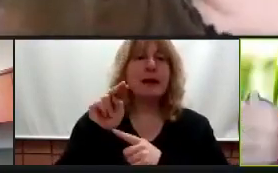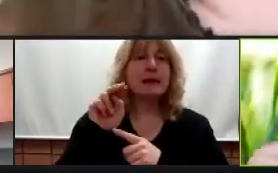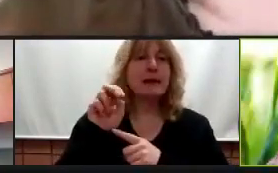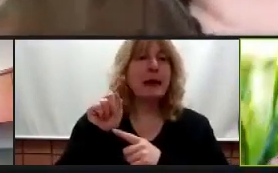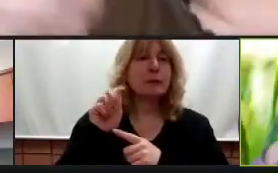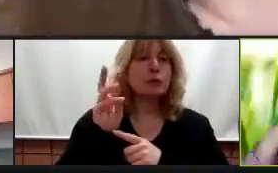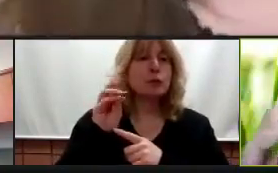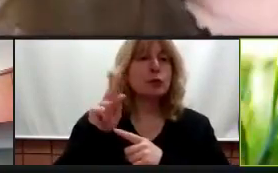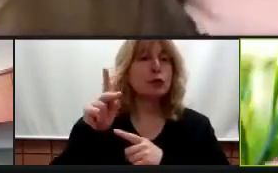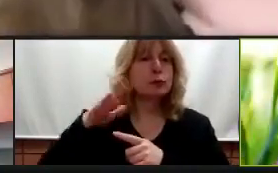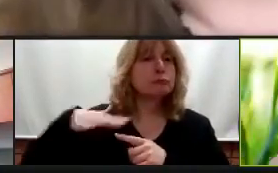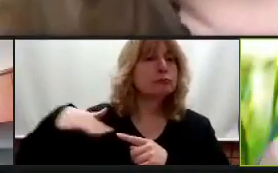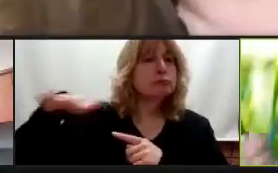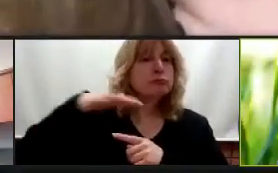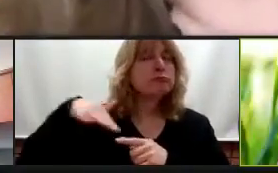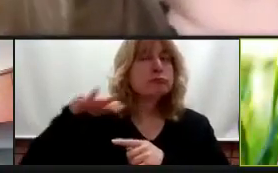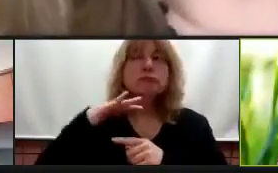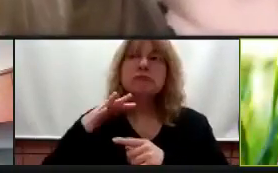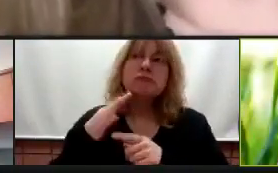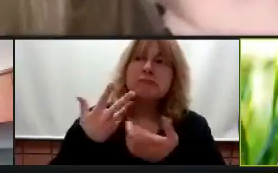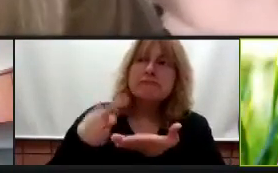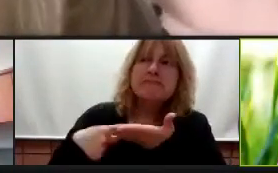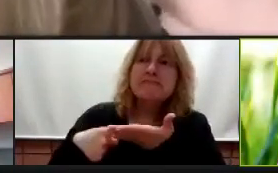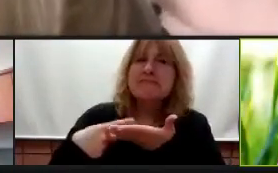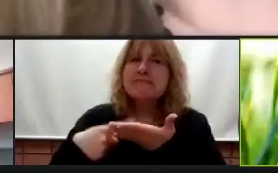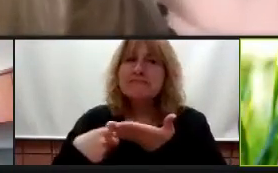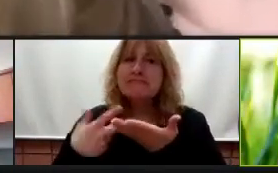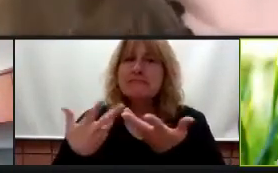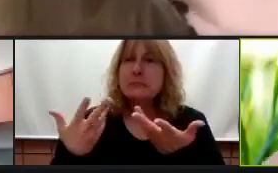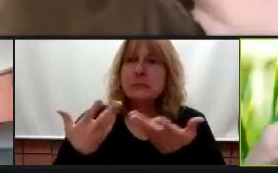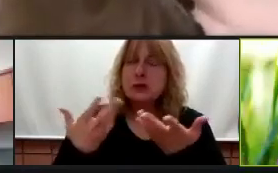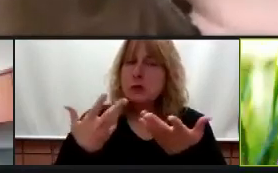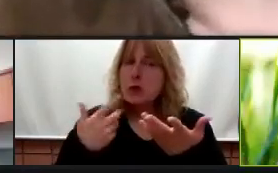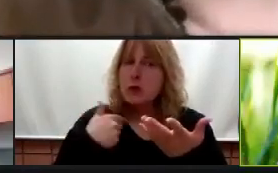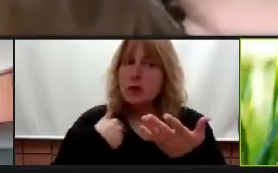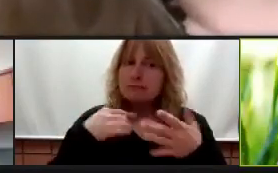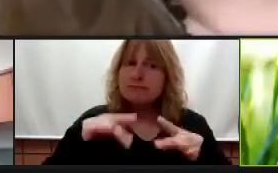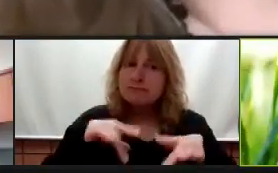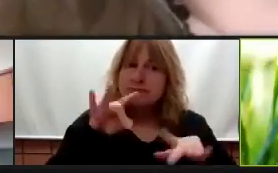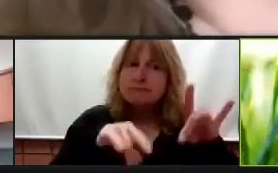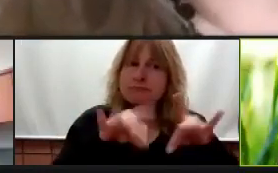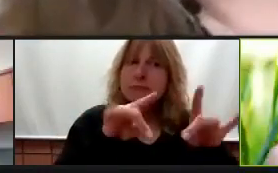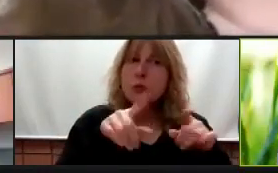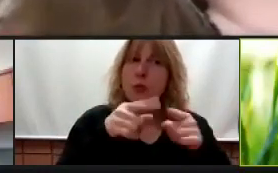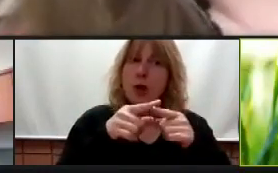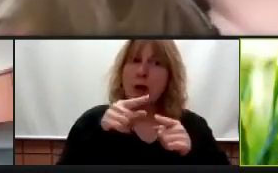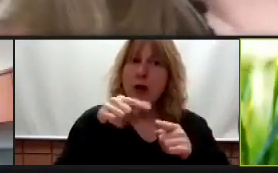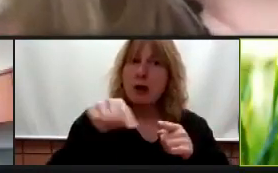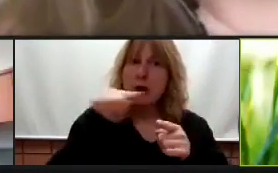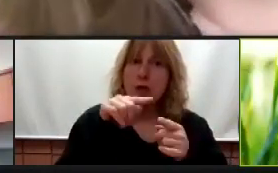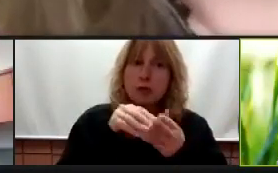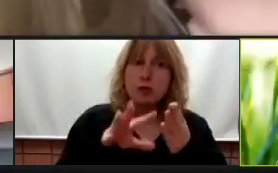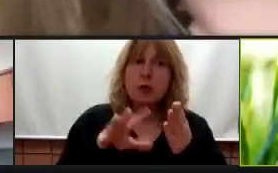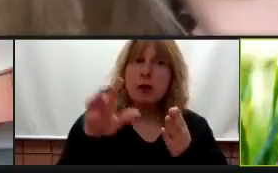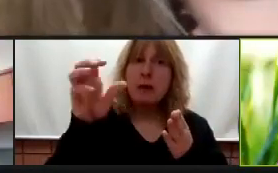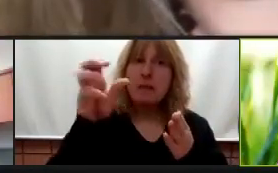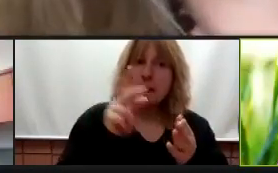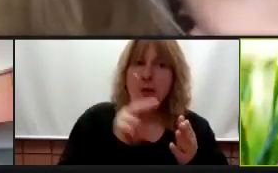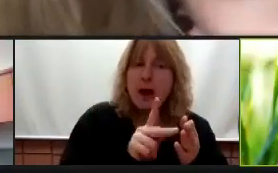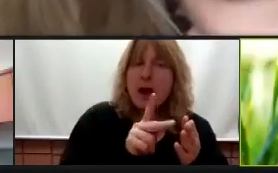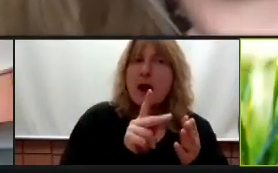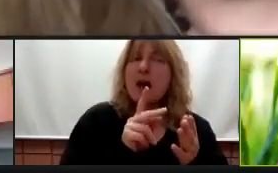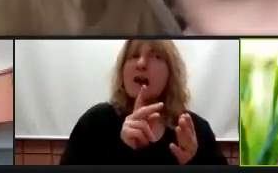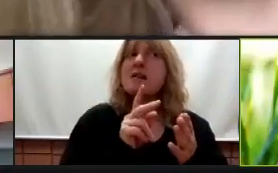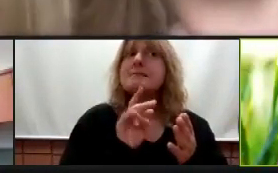we learning as we're having students in school right now, and what will that mean for next year? How does it look? And this